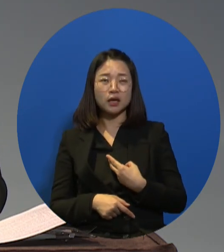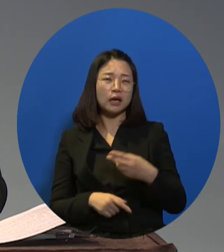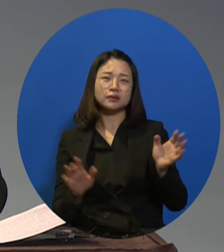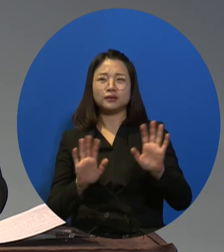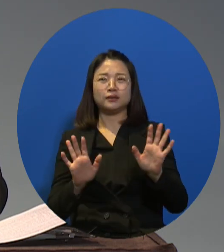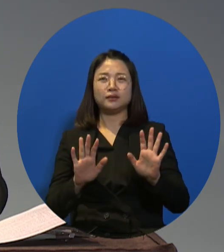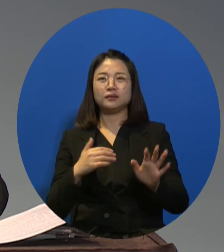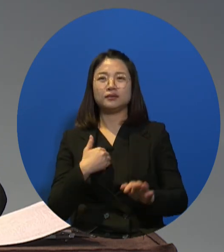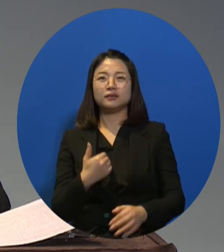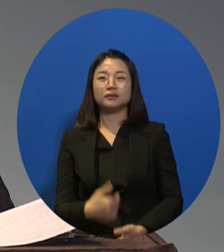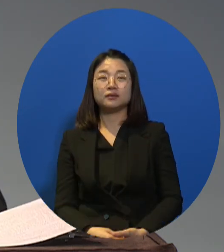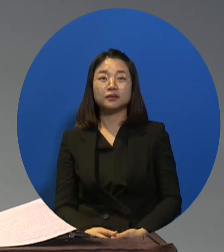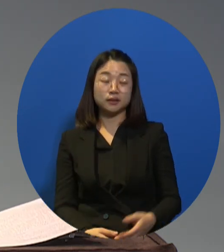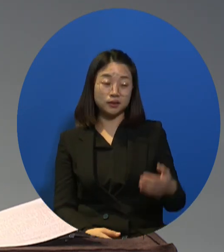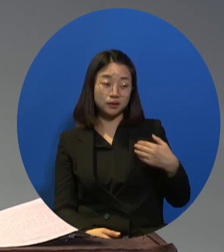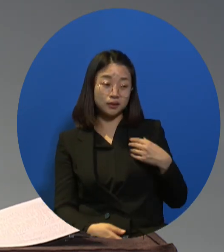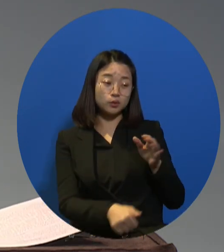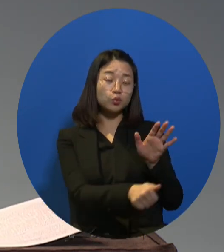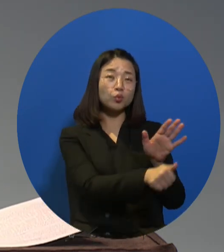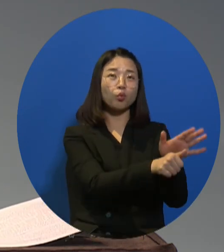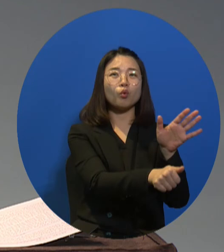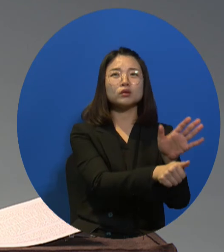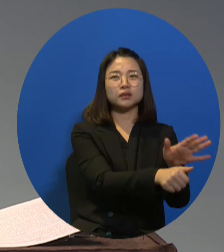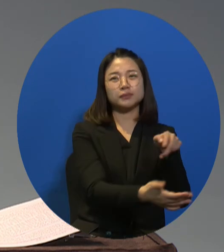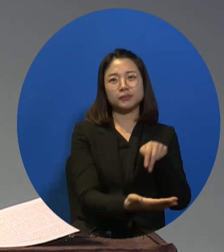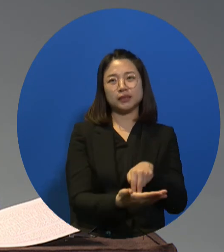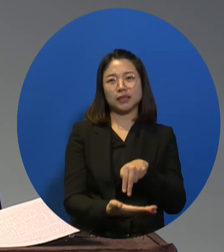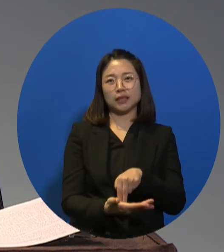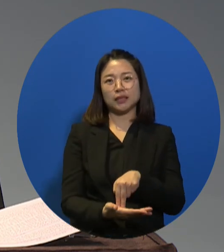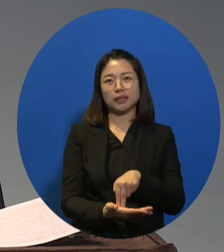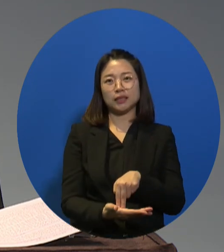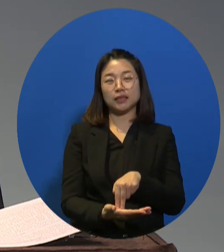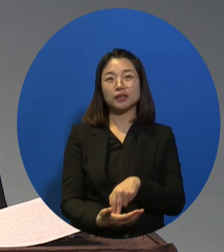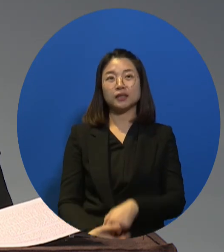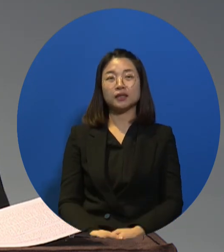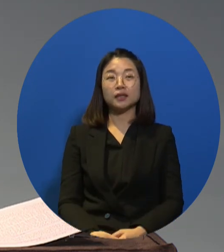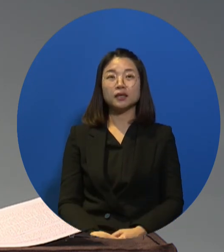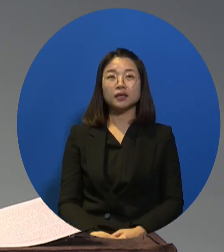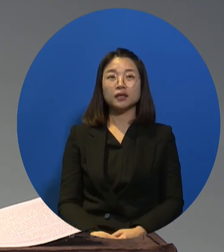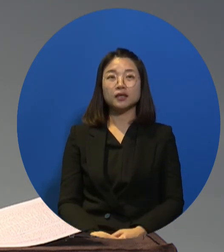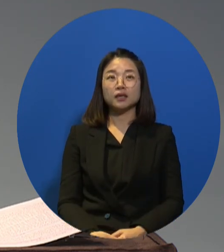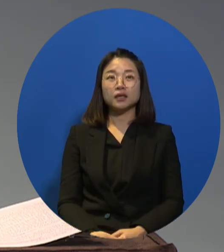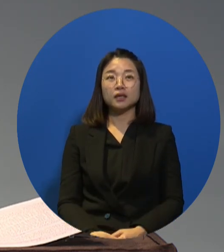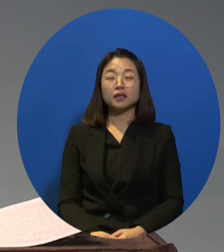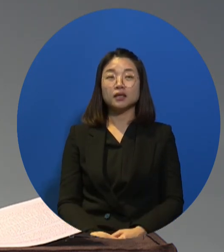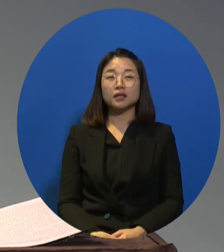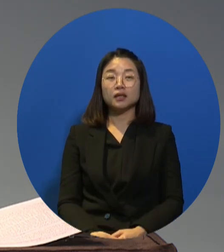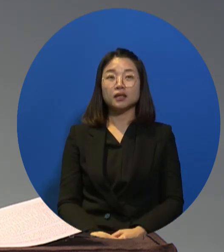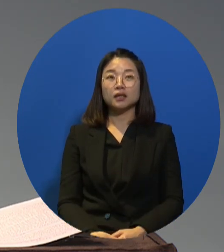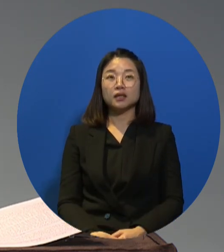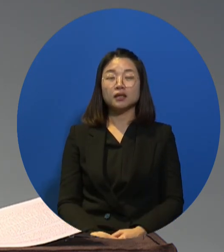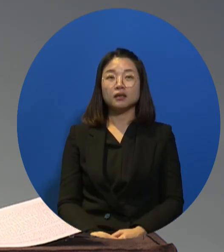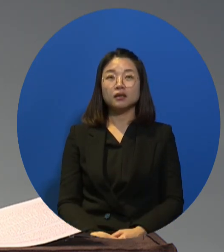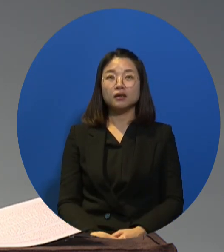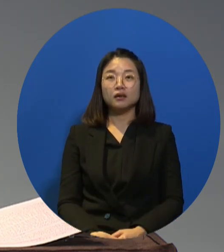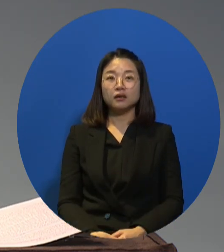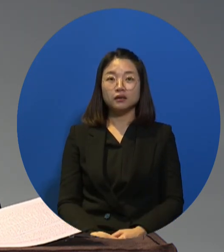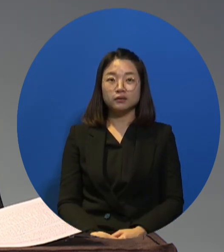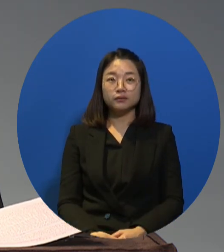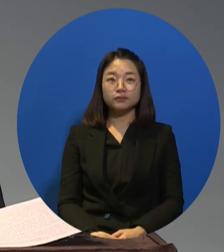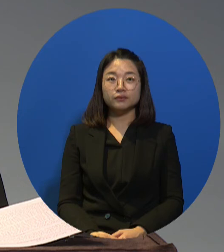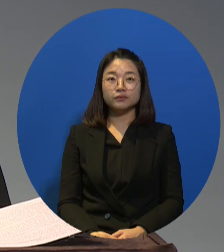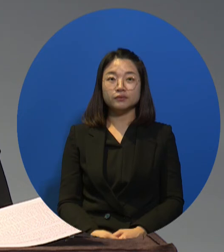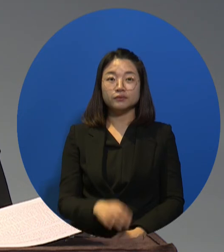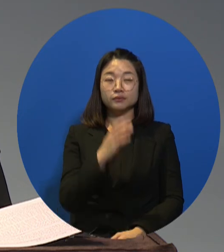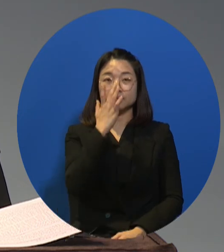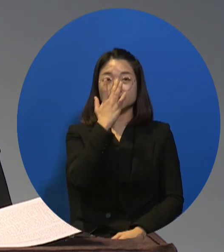The Commission is not a policy body. We don't formulate policy and execute policy. So if there needs